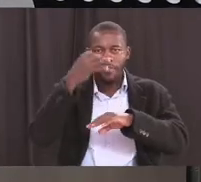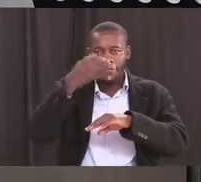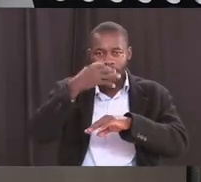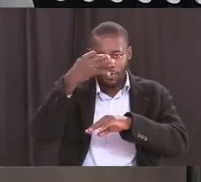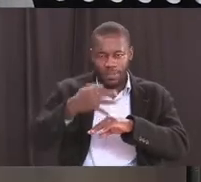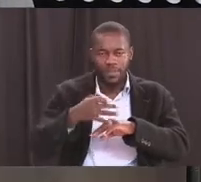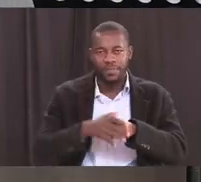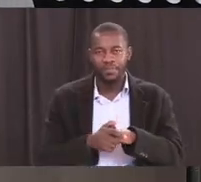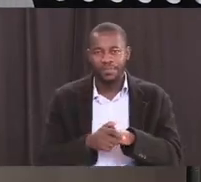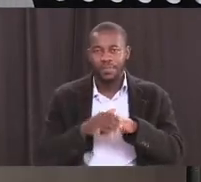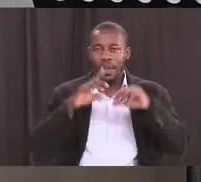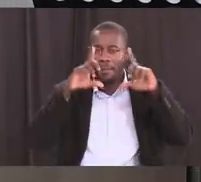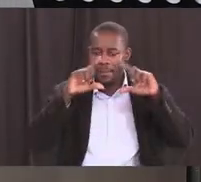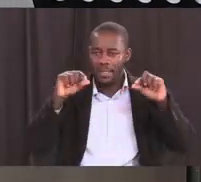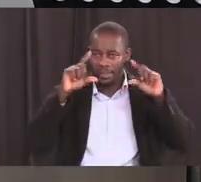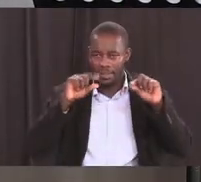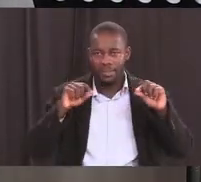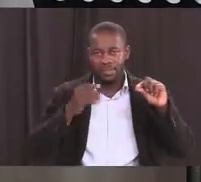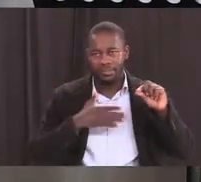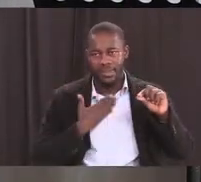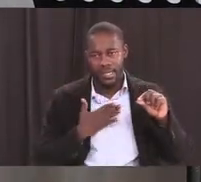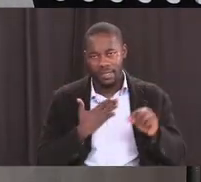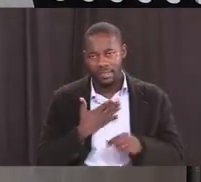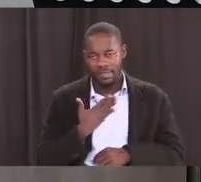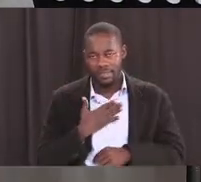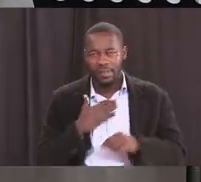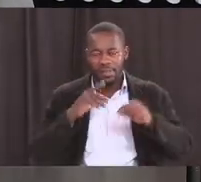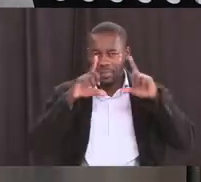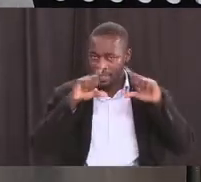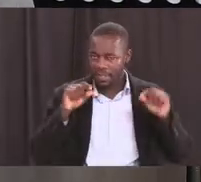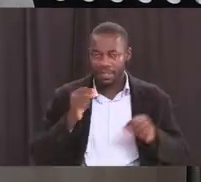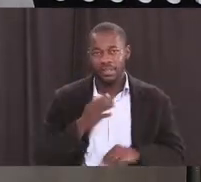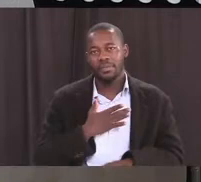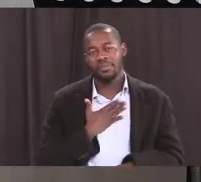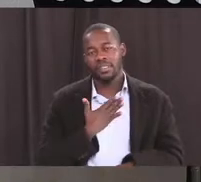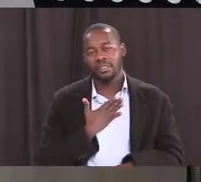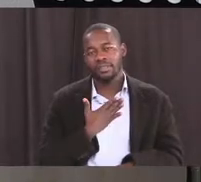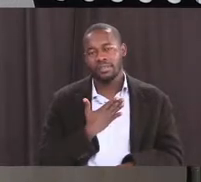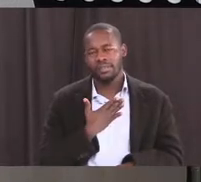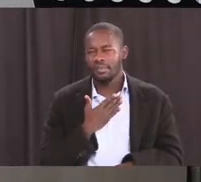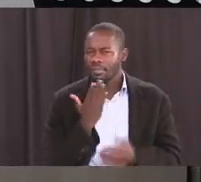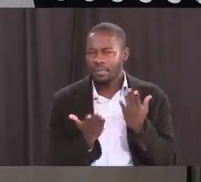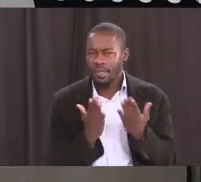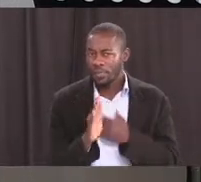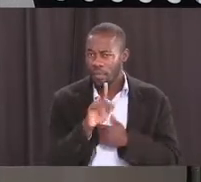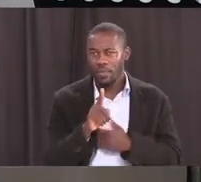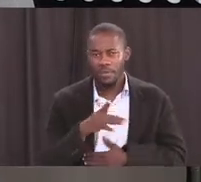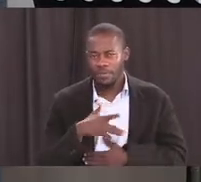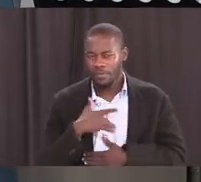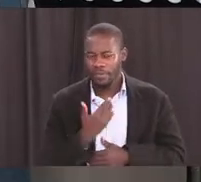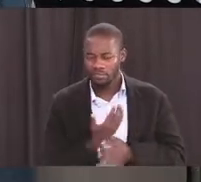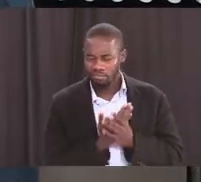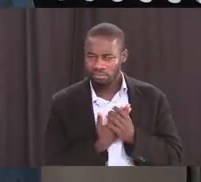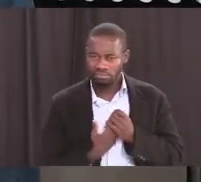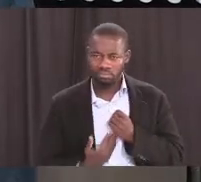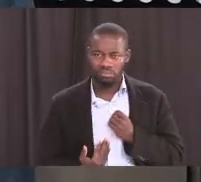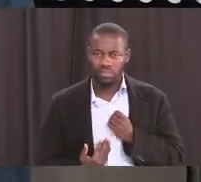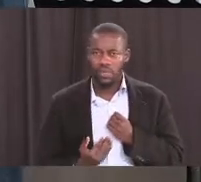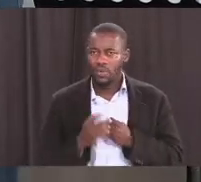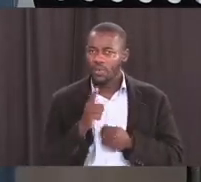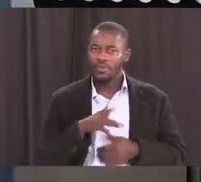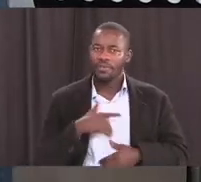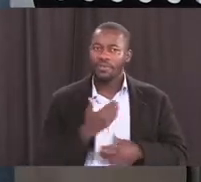If this message resonated with you and you'd say, Cody, I felt like my situation is weighing upon